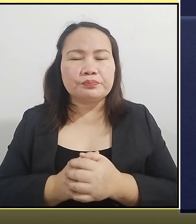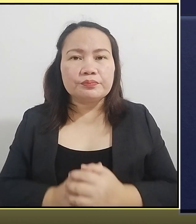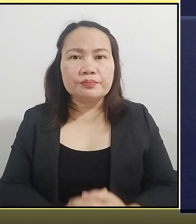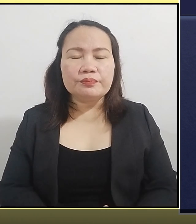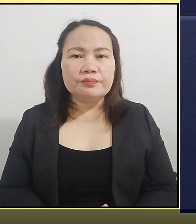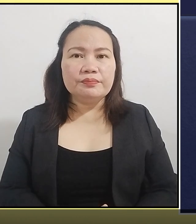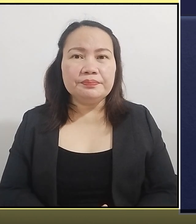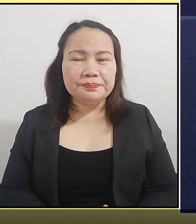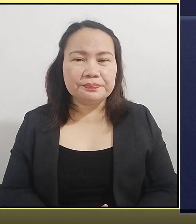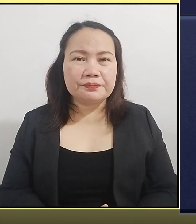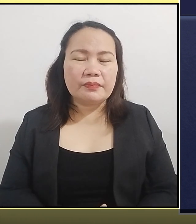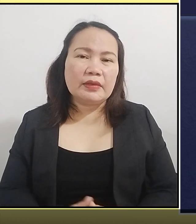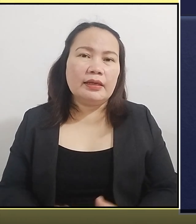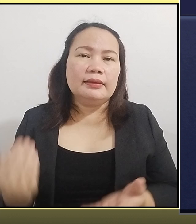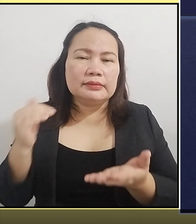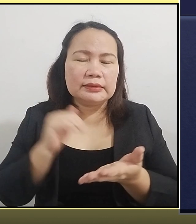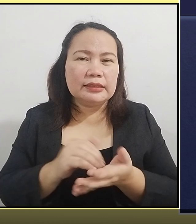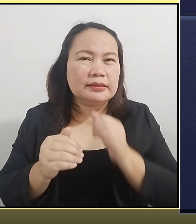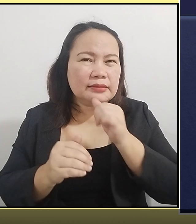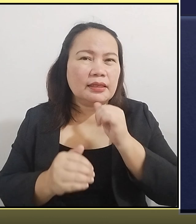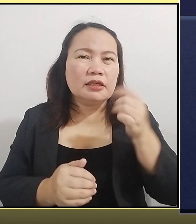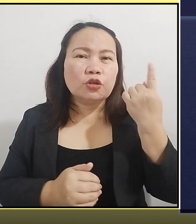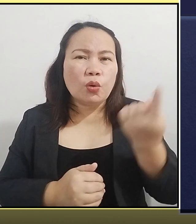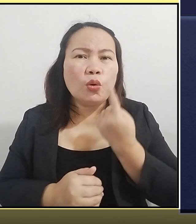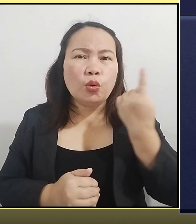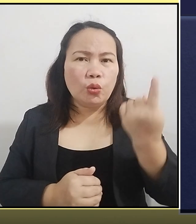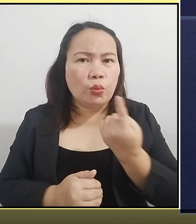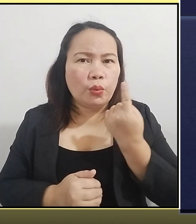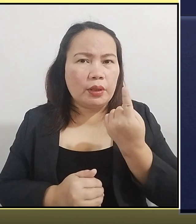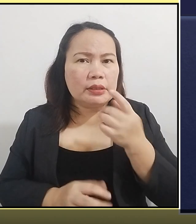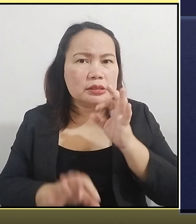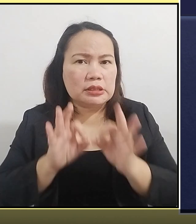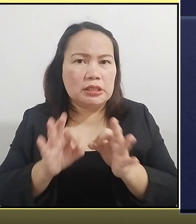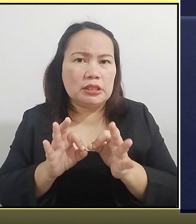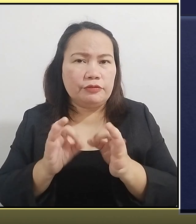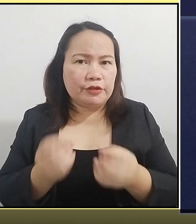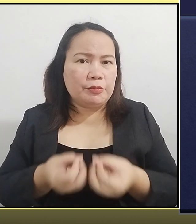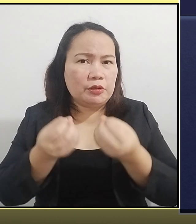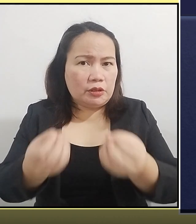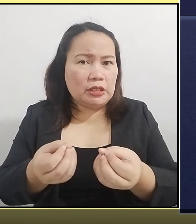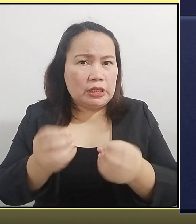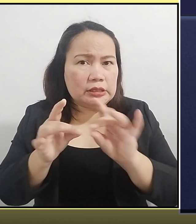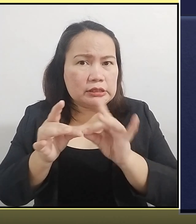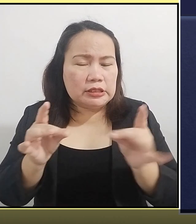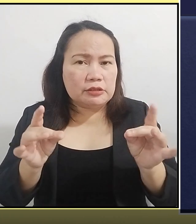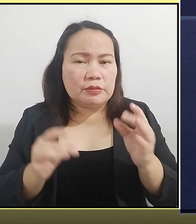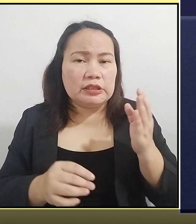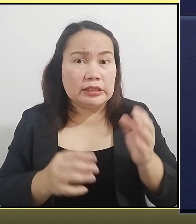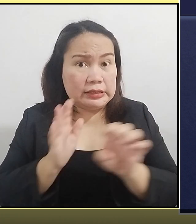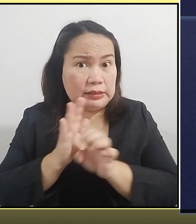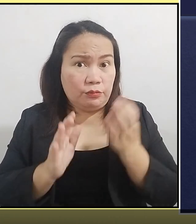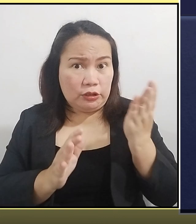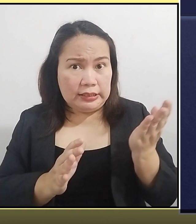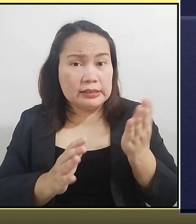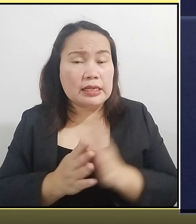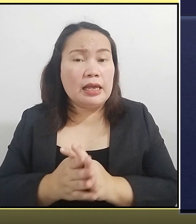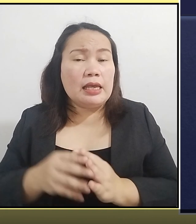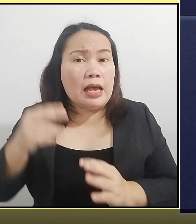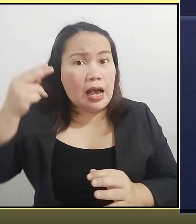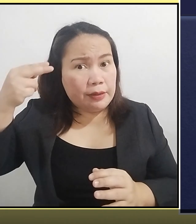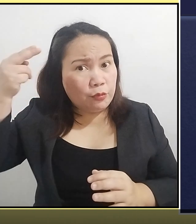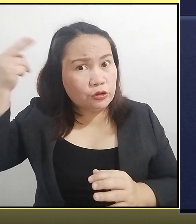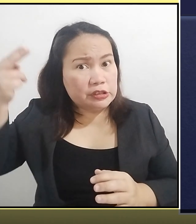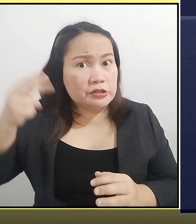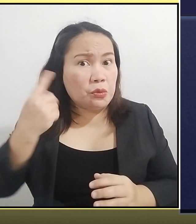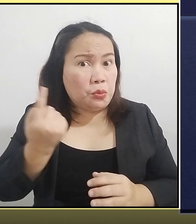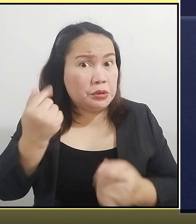get paid. So, again ha, hindi sa lahat ng pagkakataon na kapag binigyan kayo ng statement, ito kagaya nito, ang hypothesis